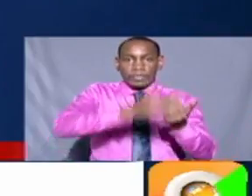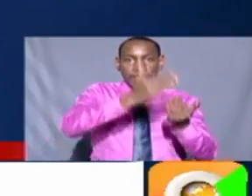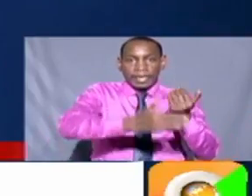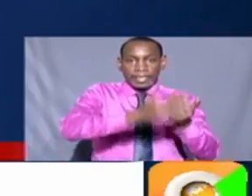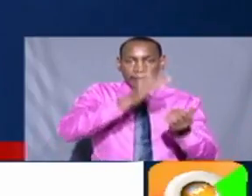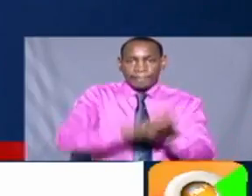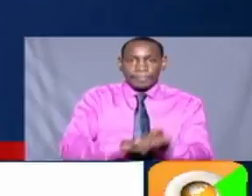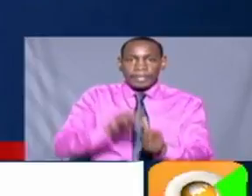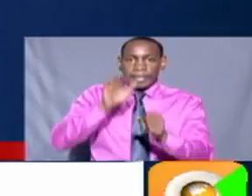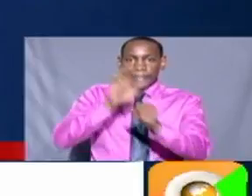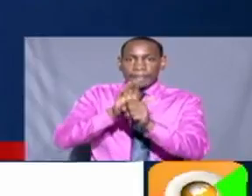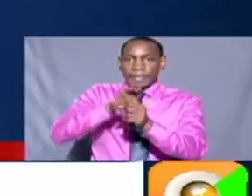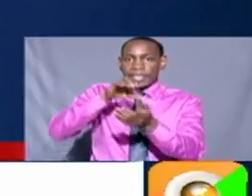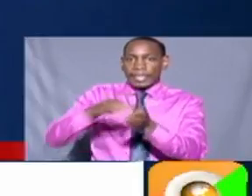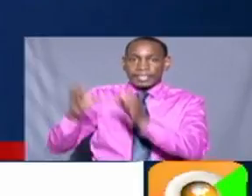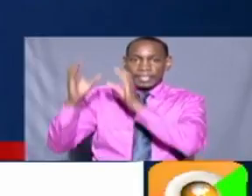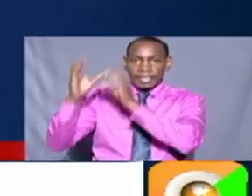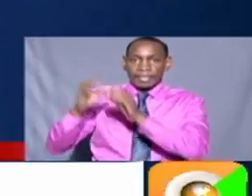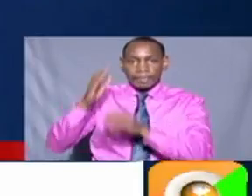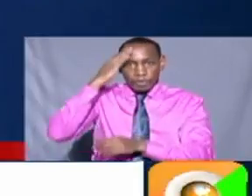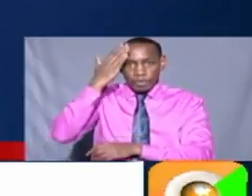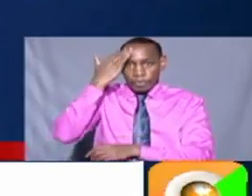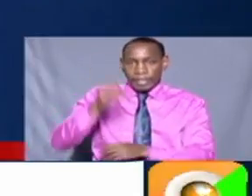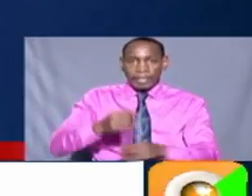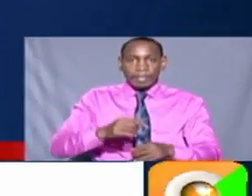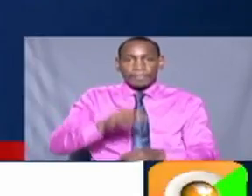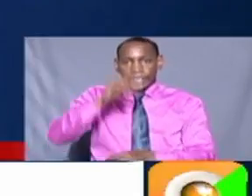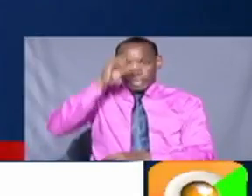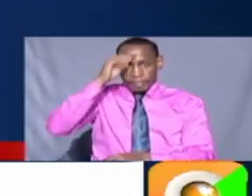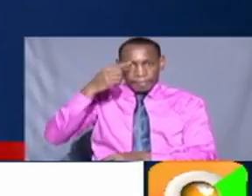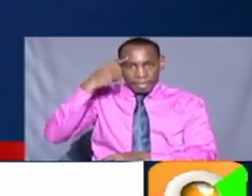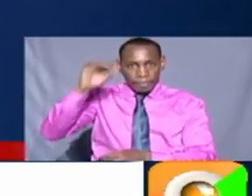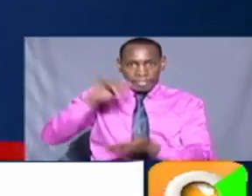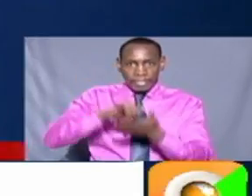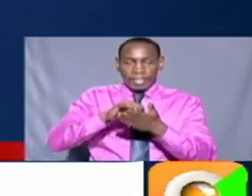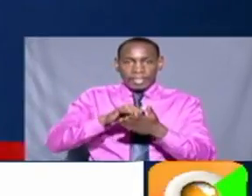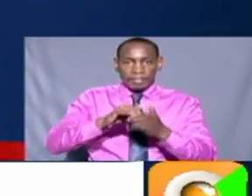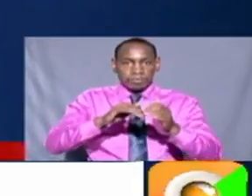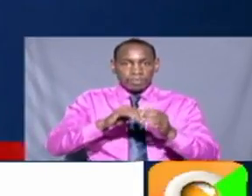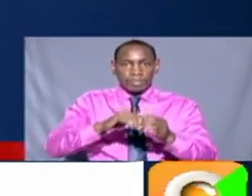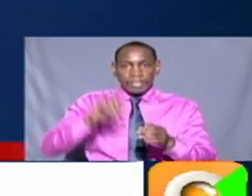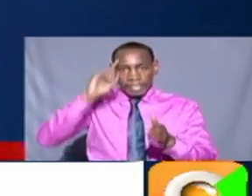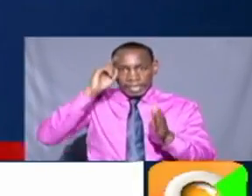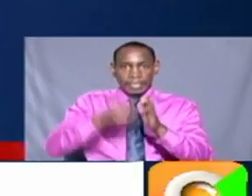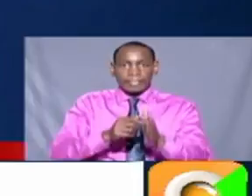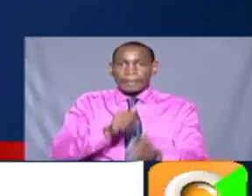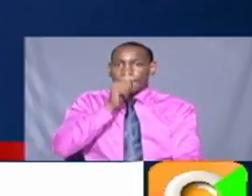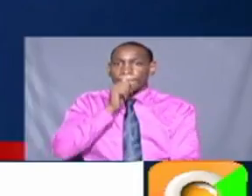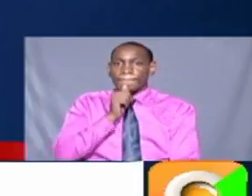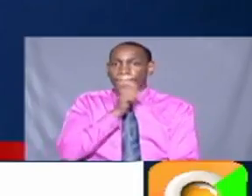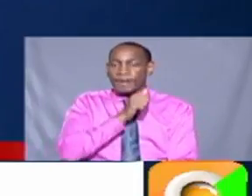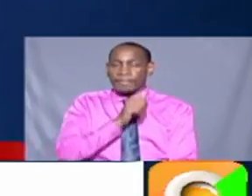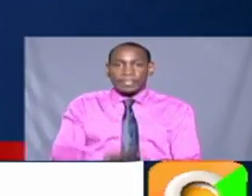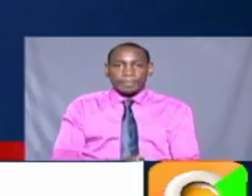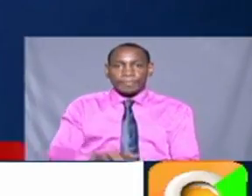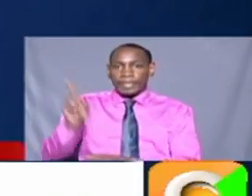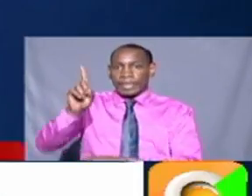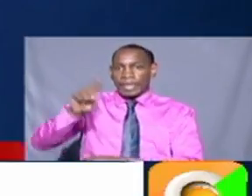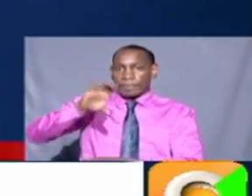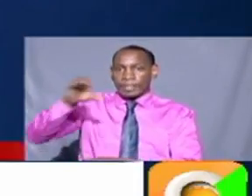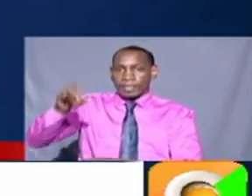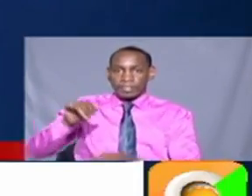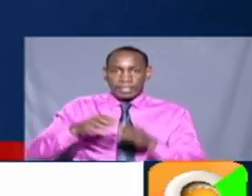treatment. More cases from Kilifi are known because of the government's policy of keeping identities secret. Nairobi